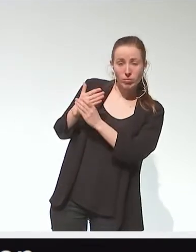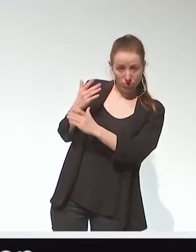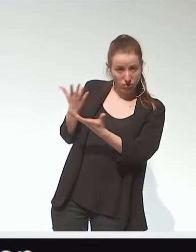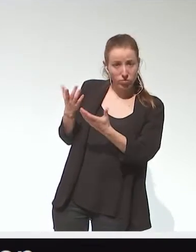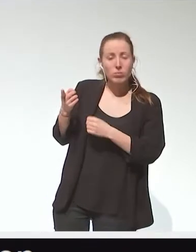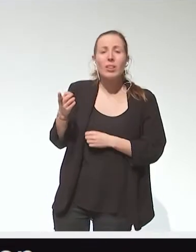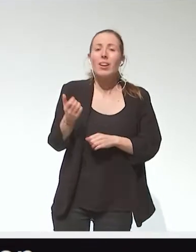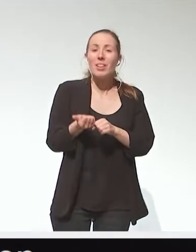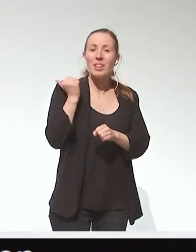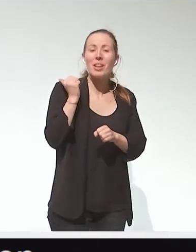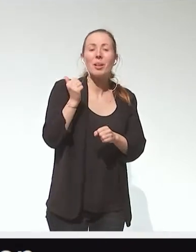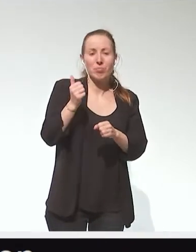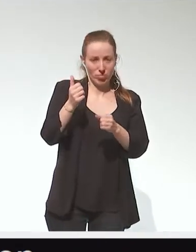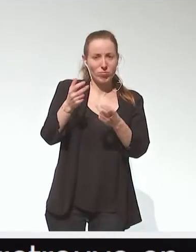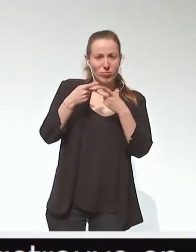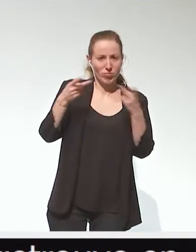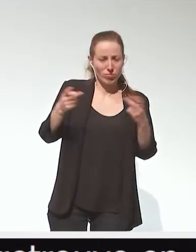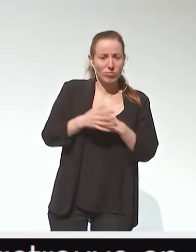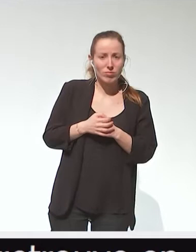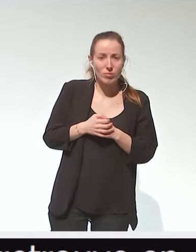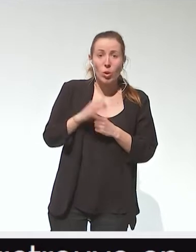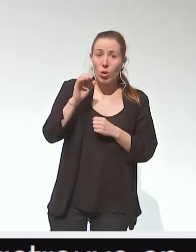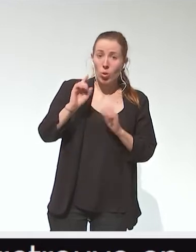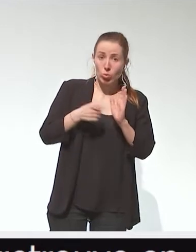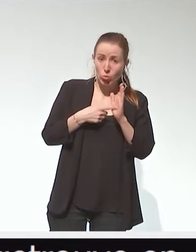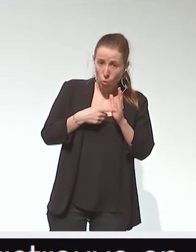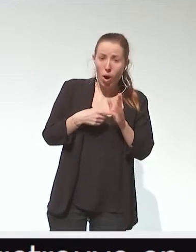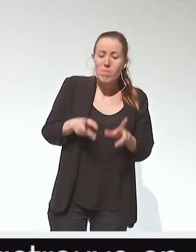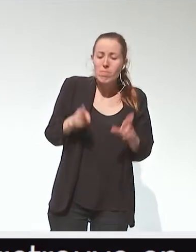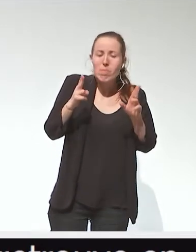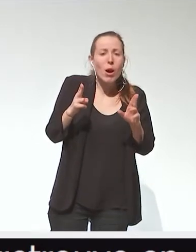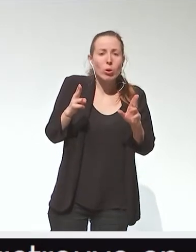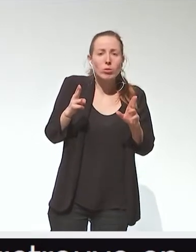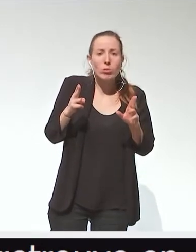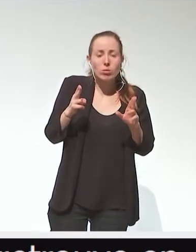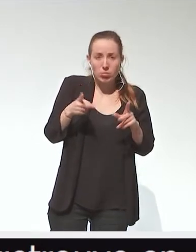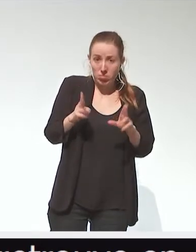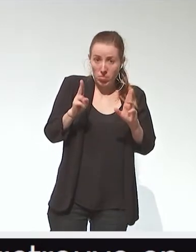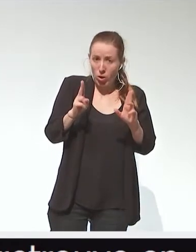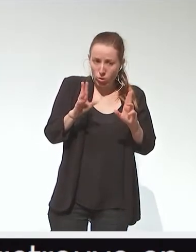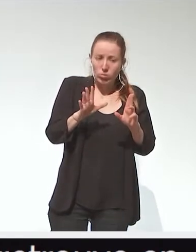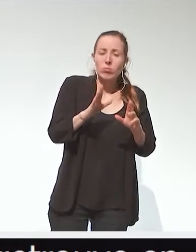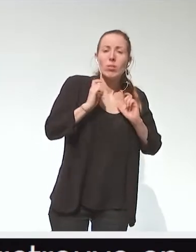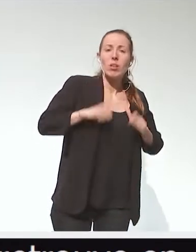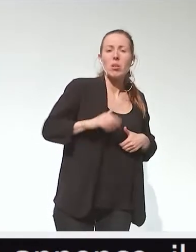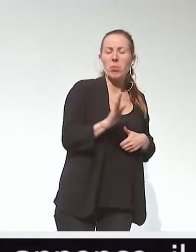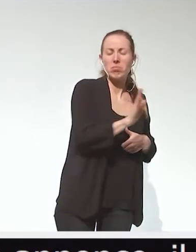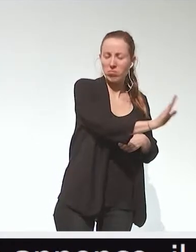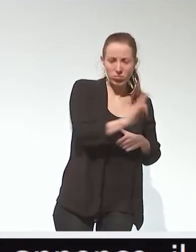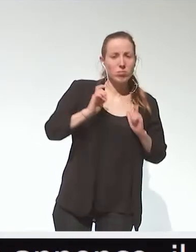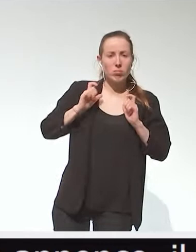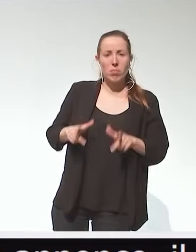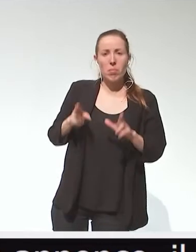go into education, to go into training, to go into further ed, where they could learn the abilities